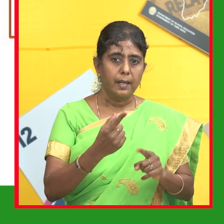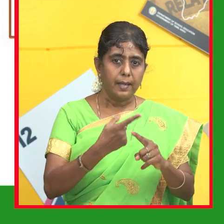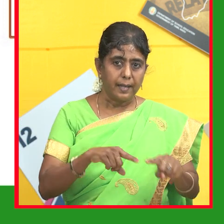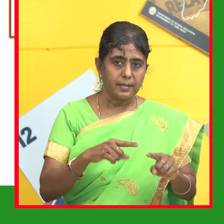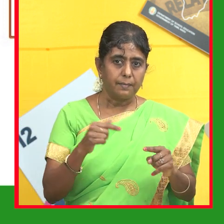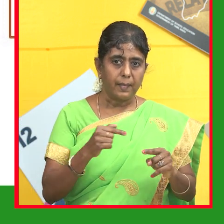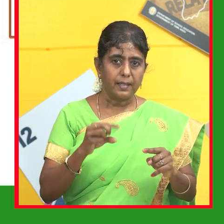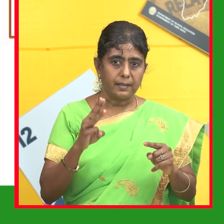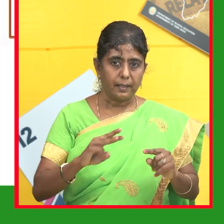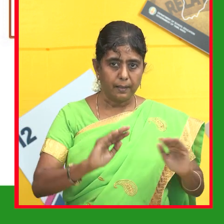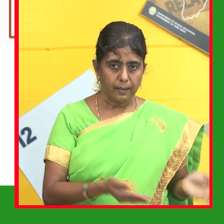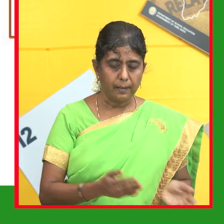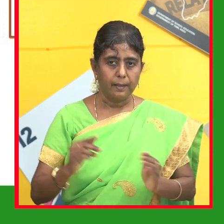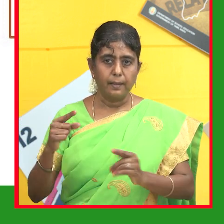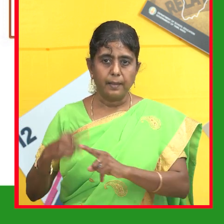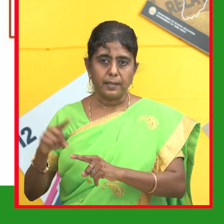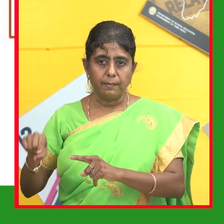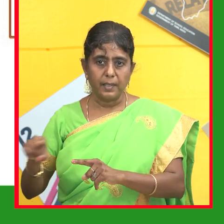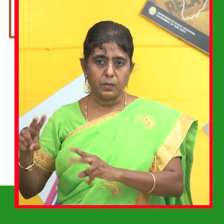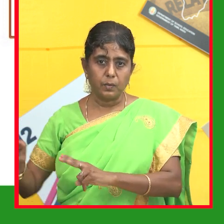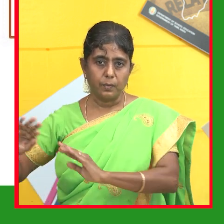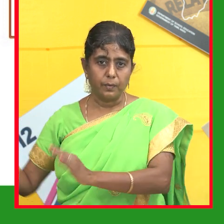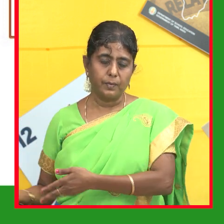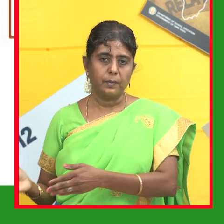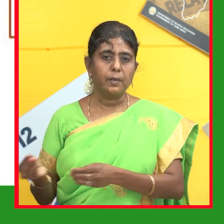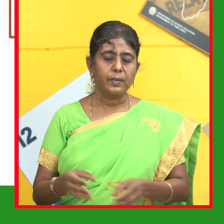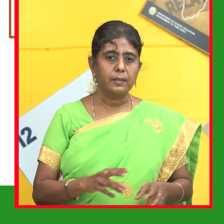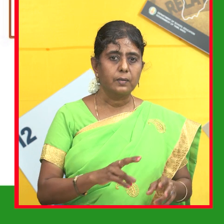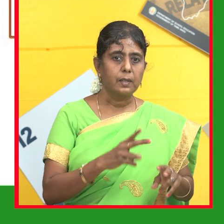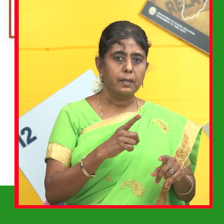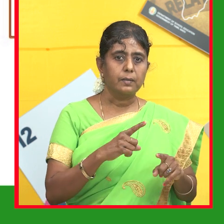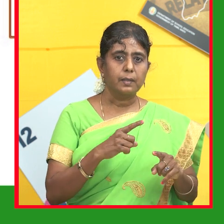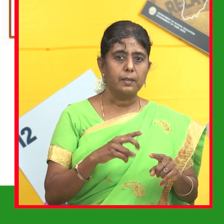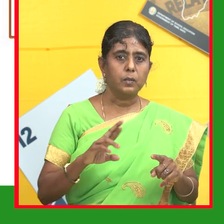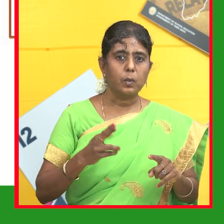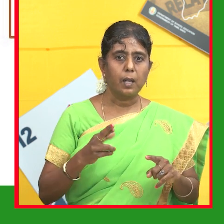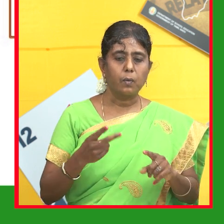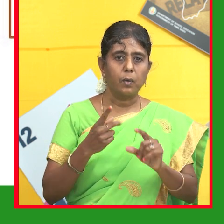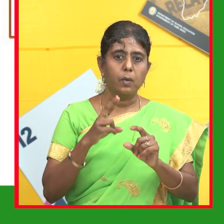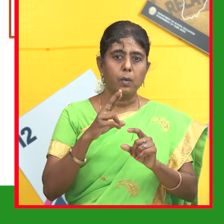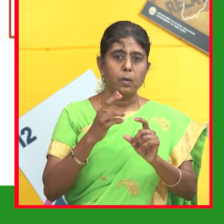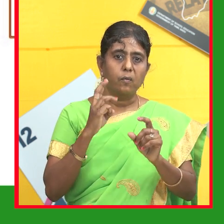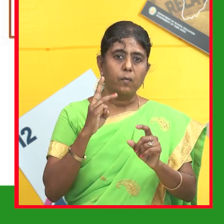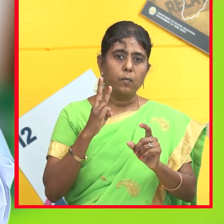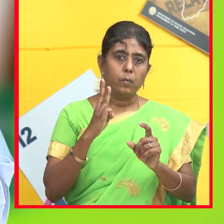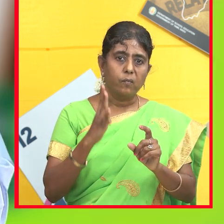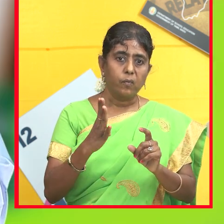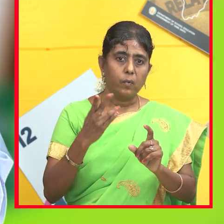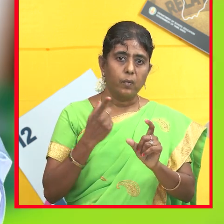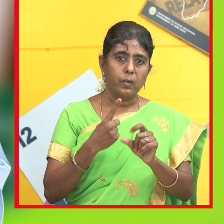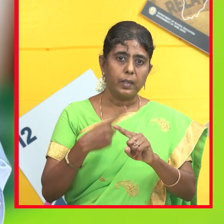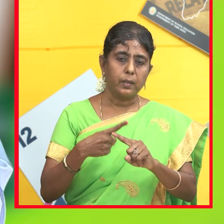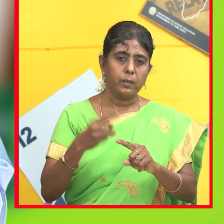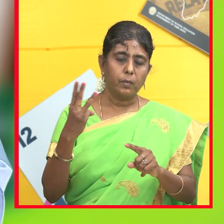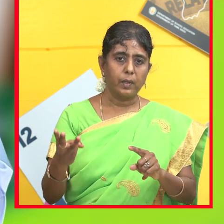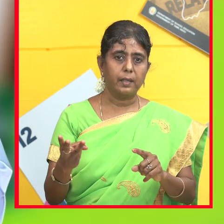3 and x plus 2 for that. So now we can write the 12y square as 4 into 3. That